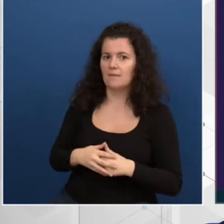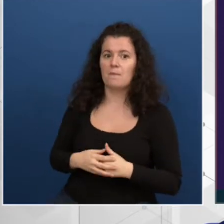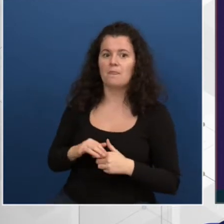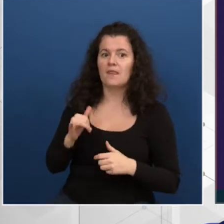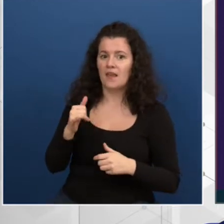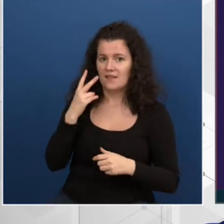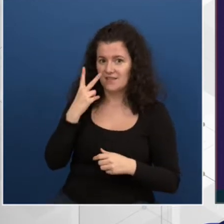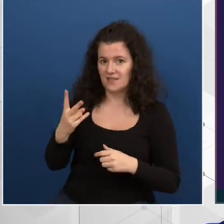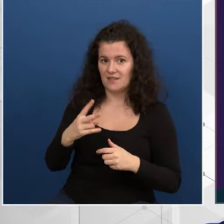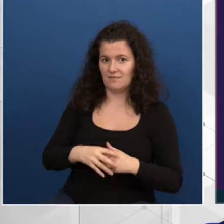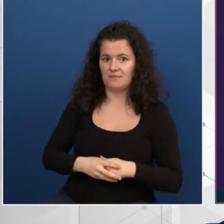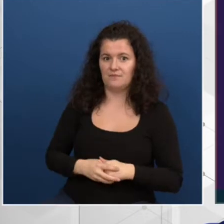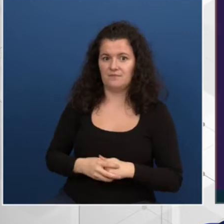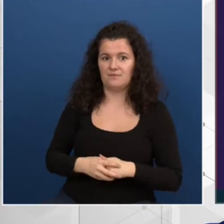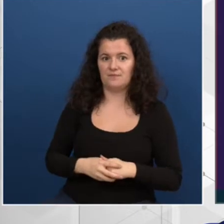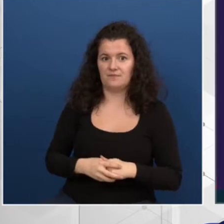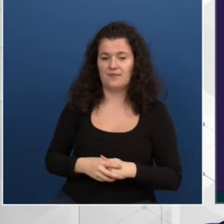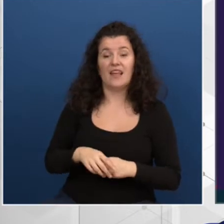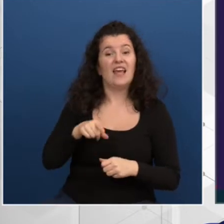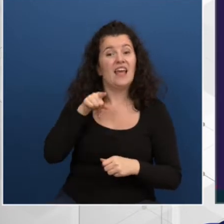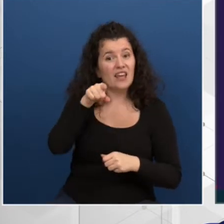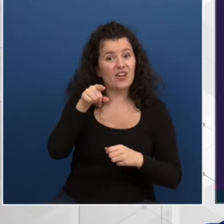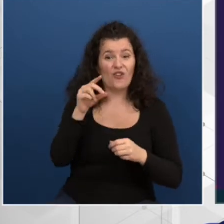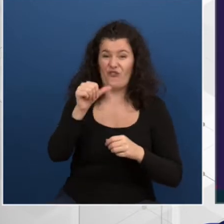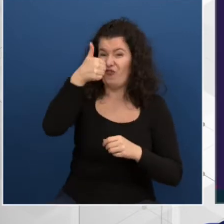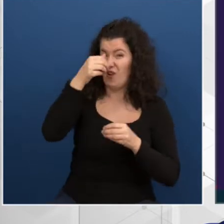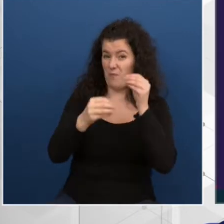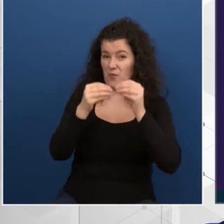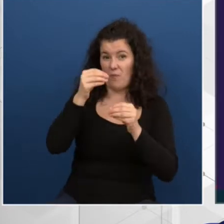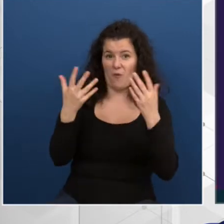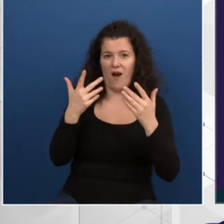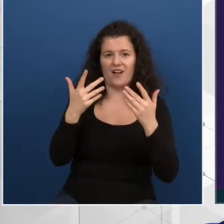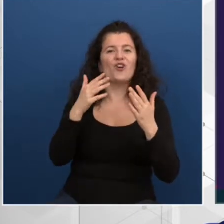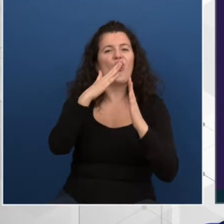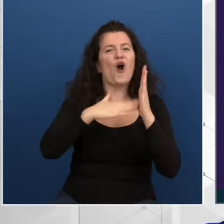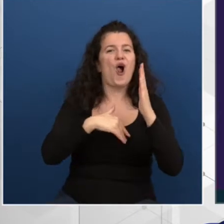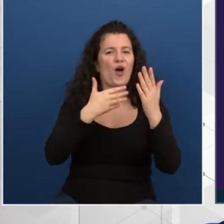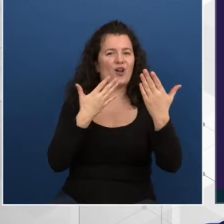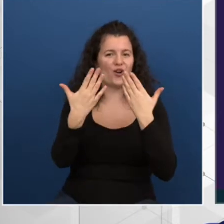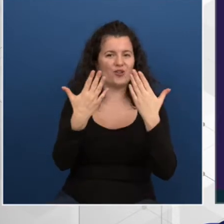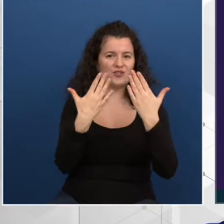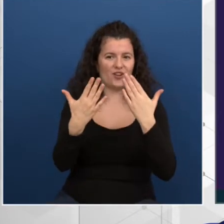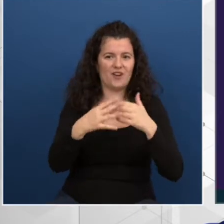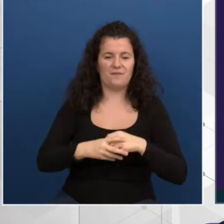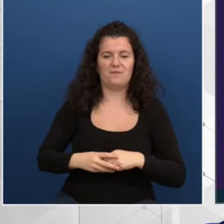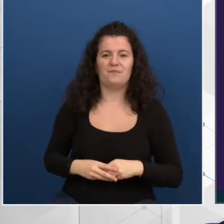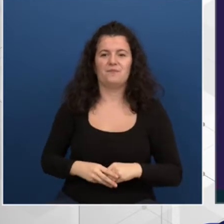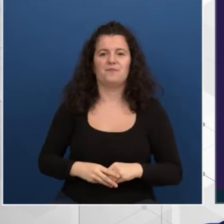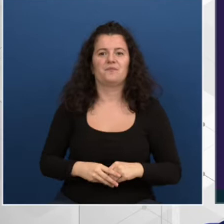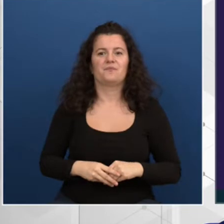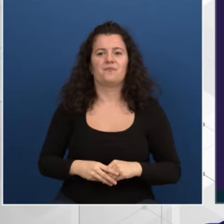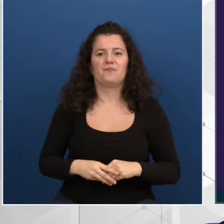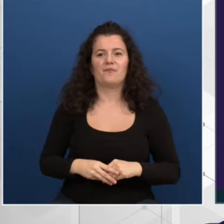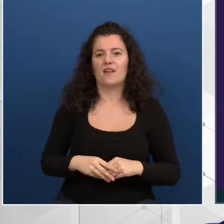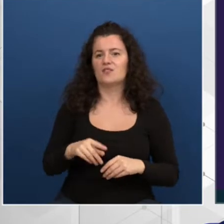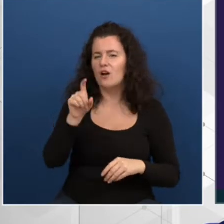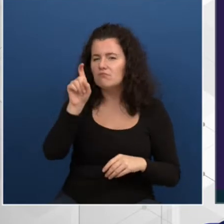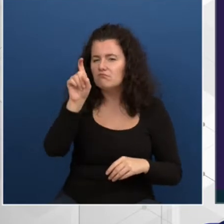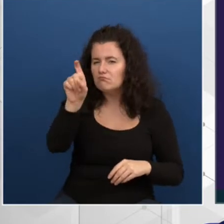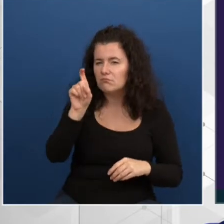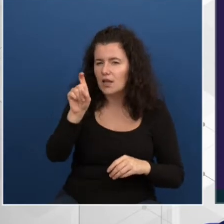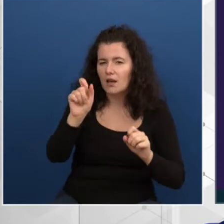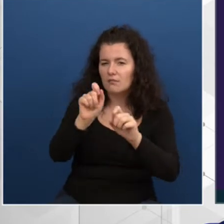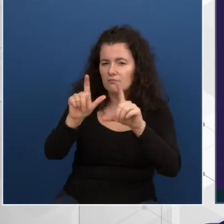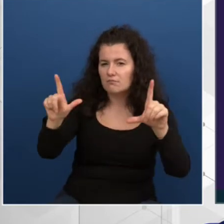first issue that's on here is a color contrast issue. So when I expand this, not only does it edit the visualizations on the target page and